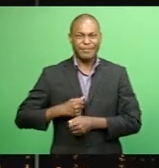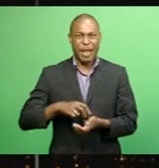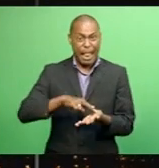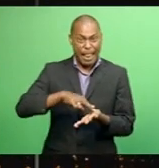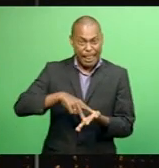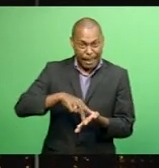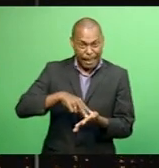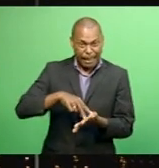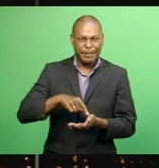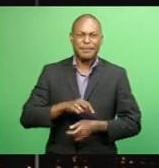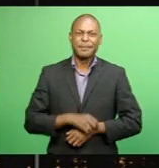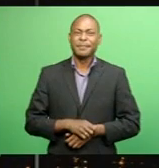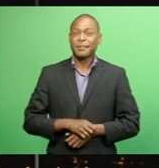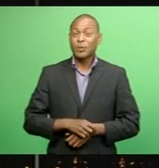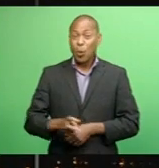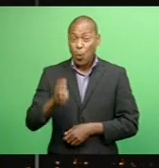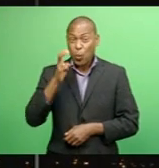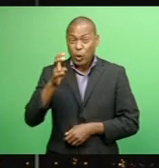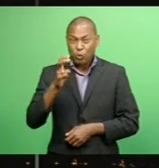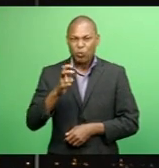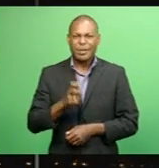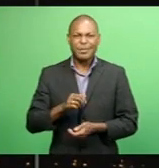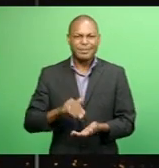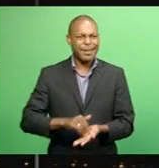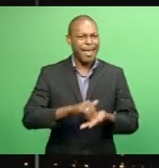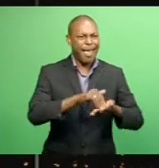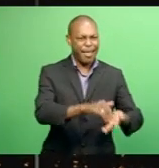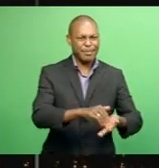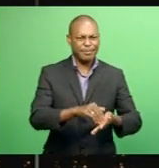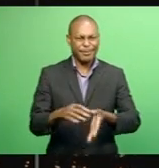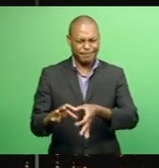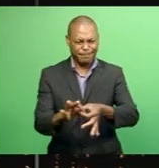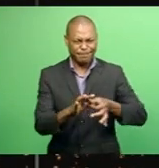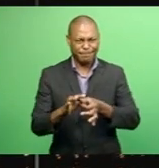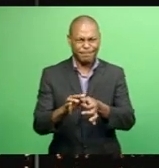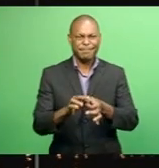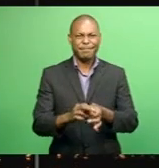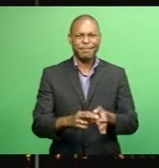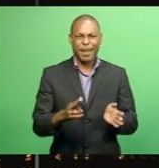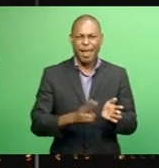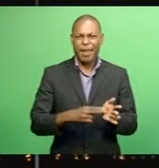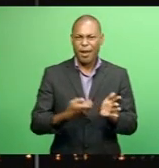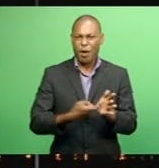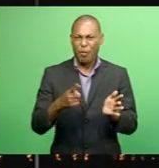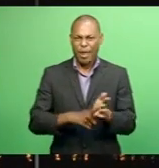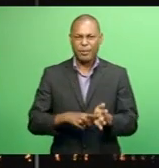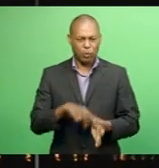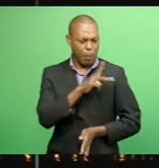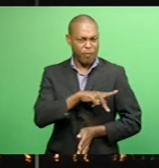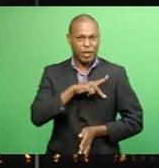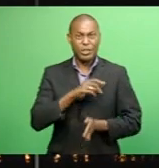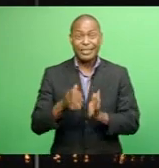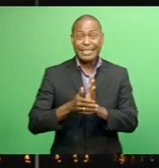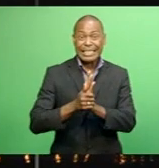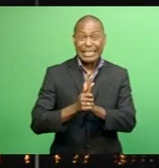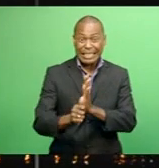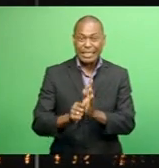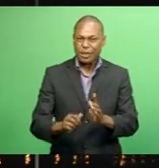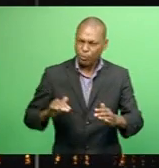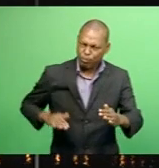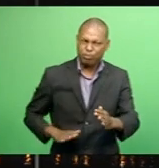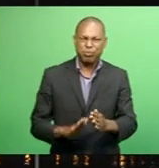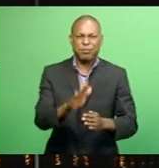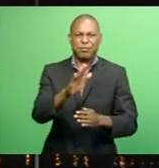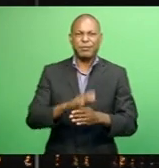by ADFRL in partnership with the NRL will focus on professional skills development and the consolidation